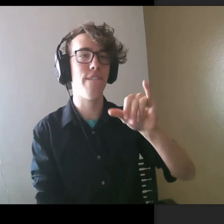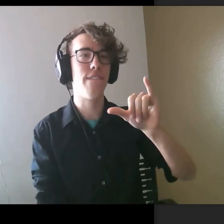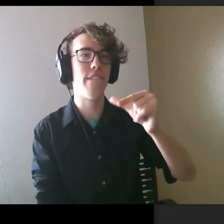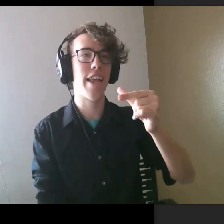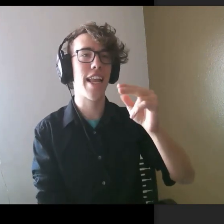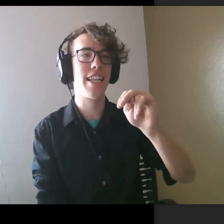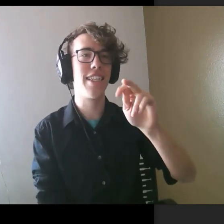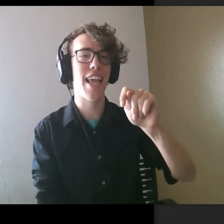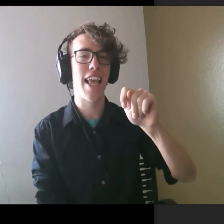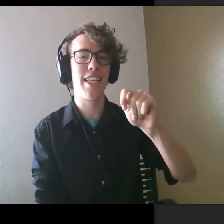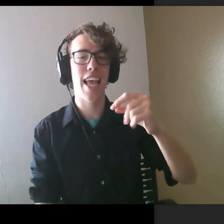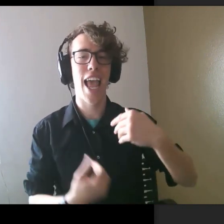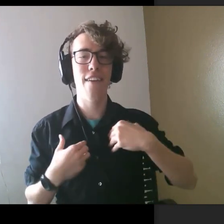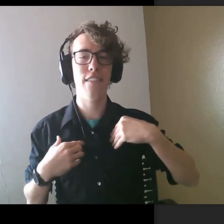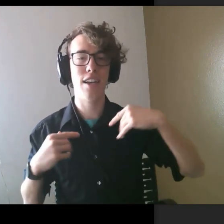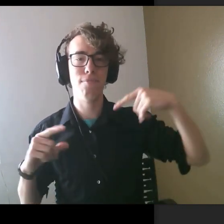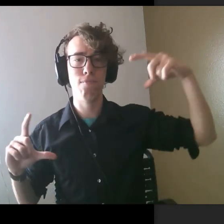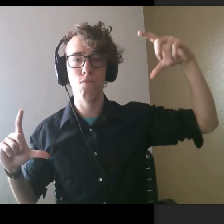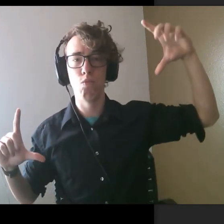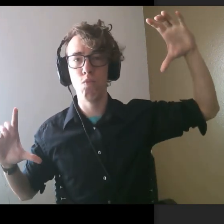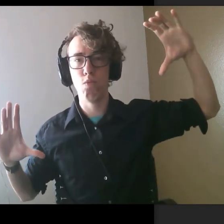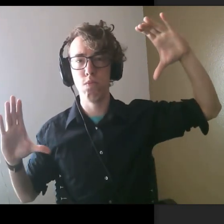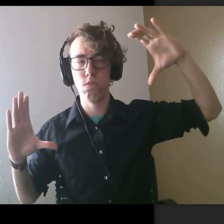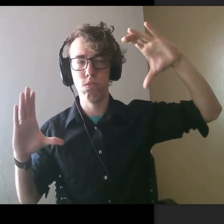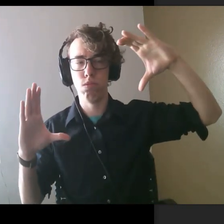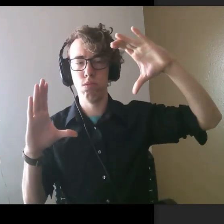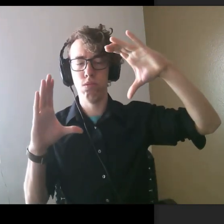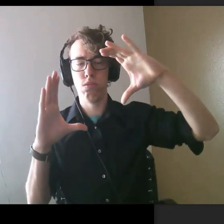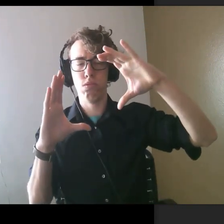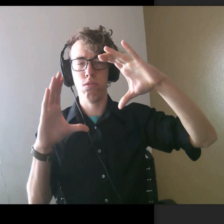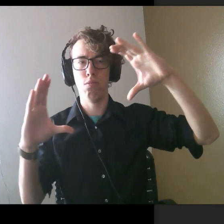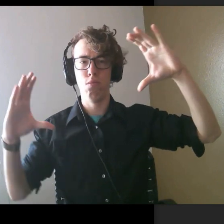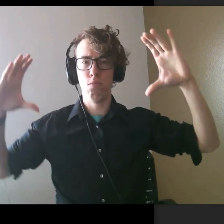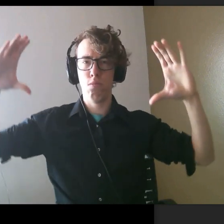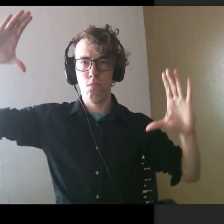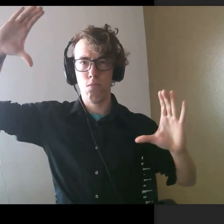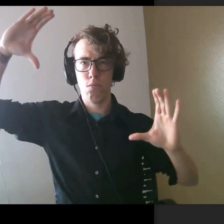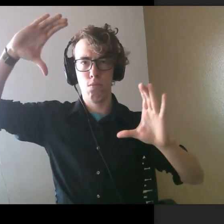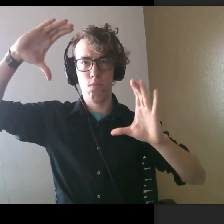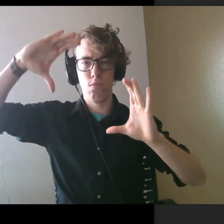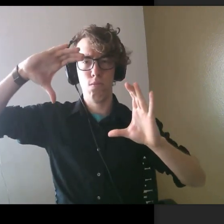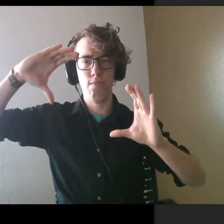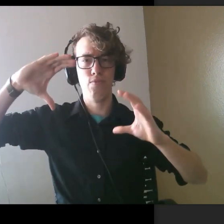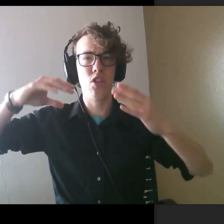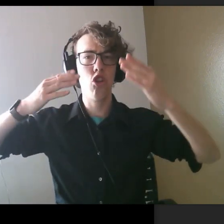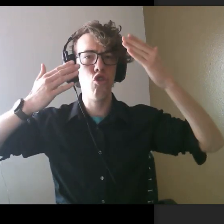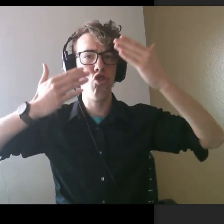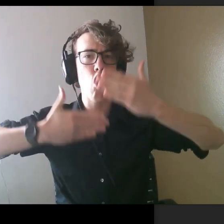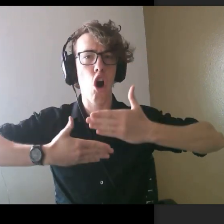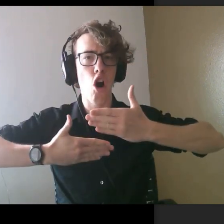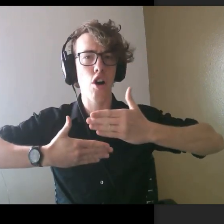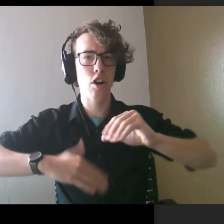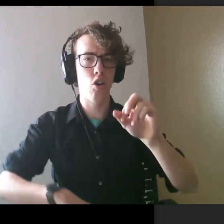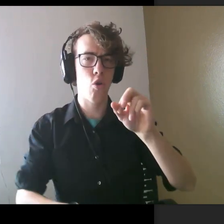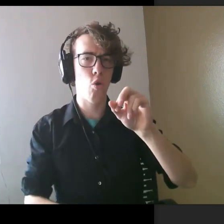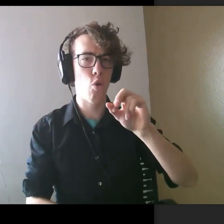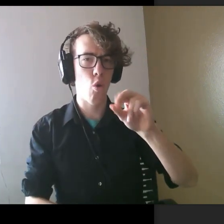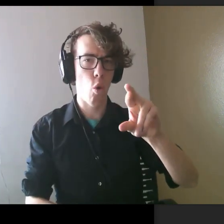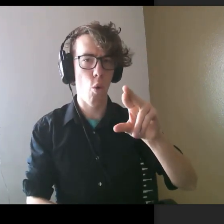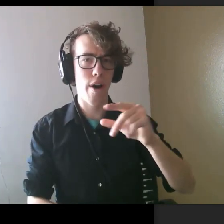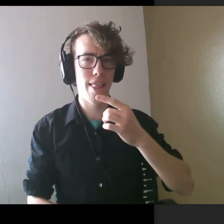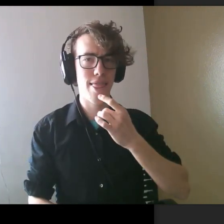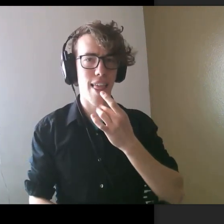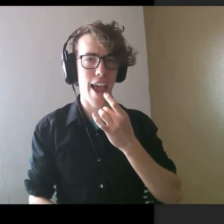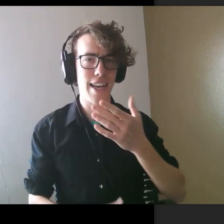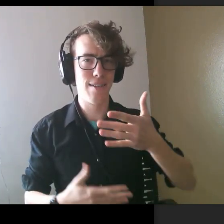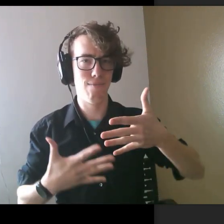your outside edges darker. I am going to do this on this one. I don't do it very often, but because that background,